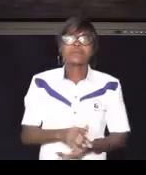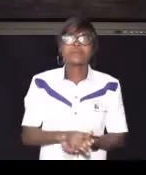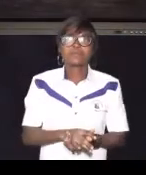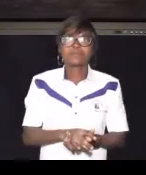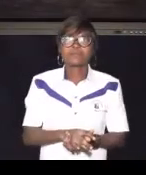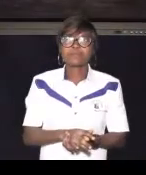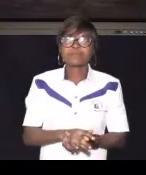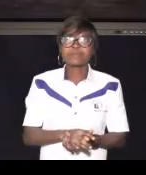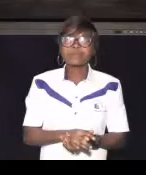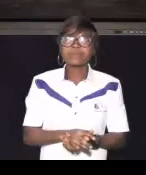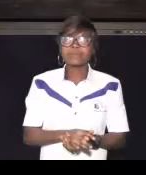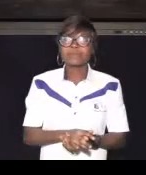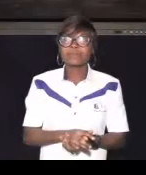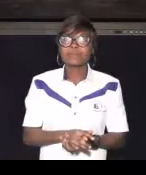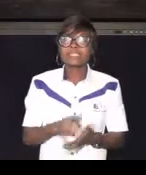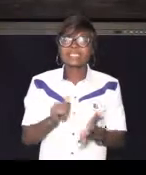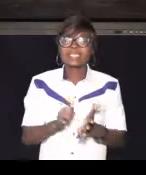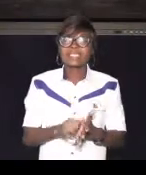happen.